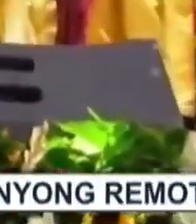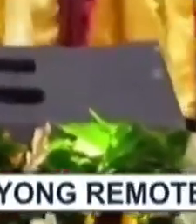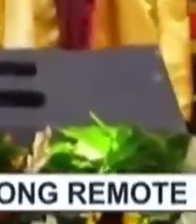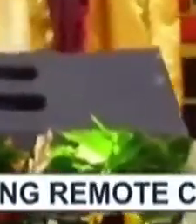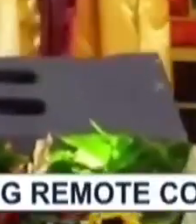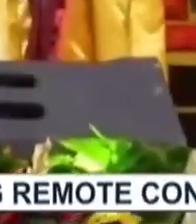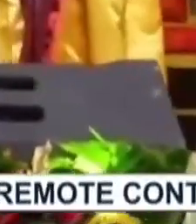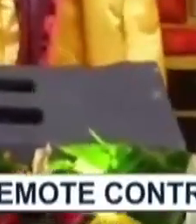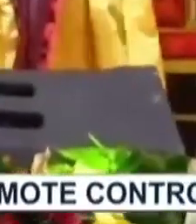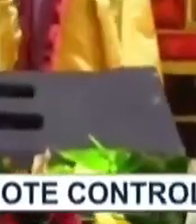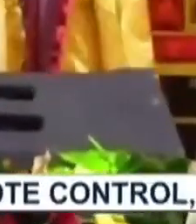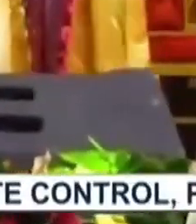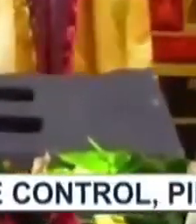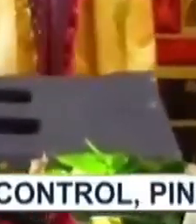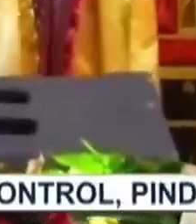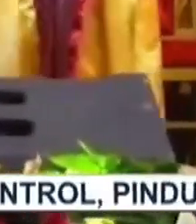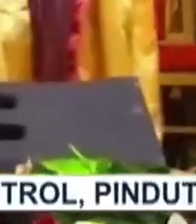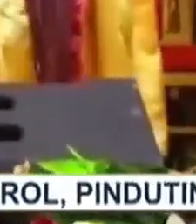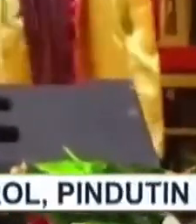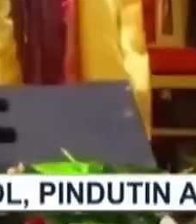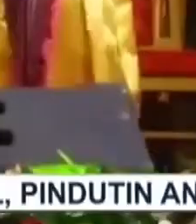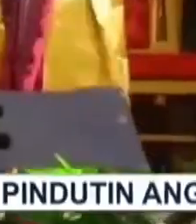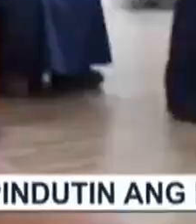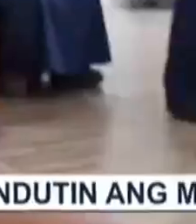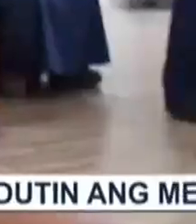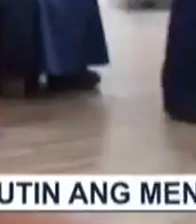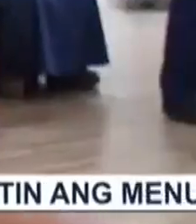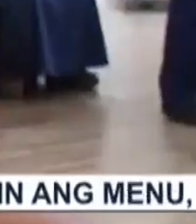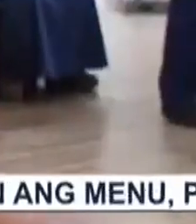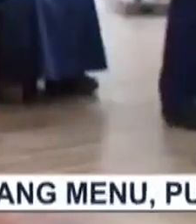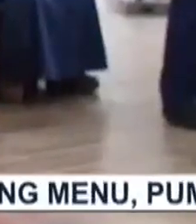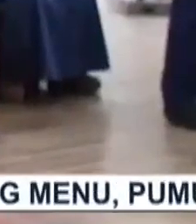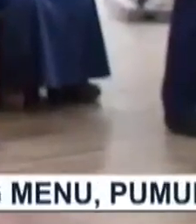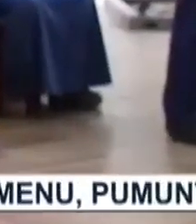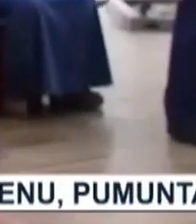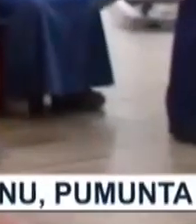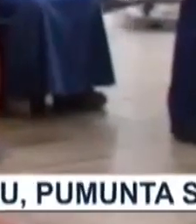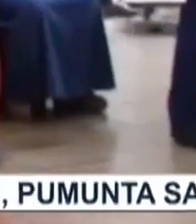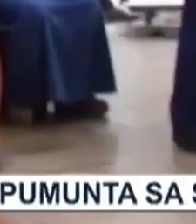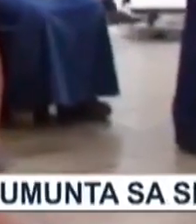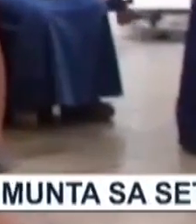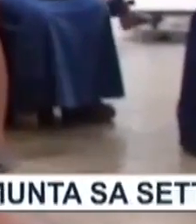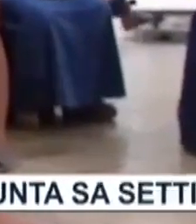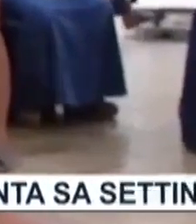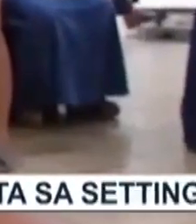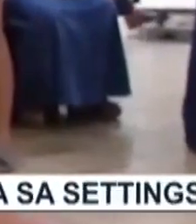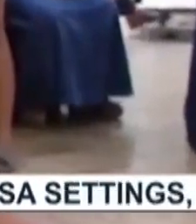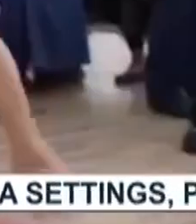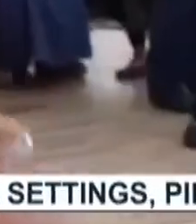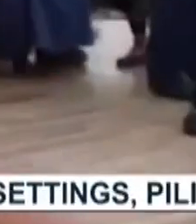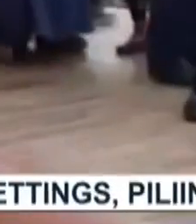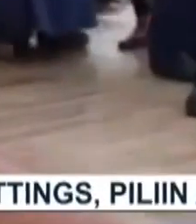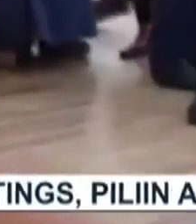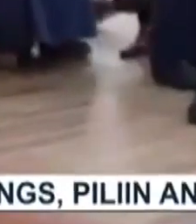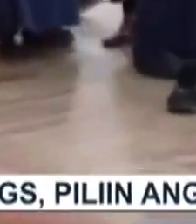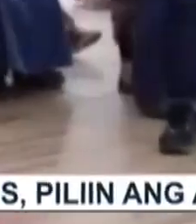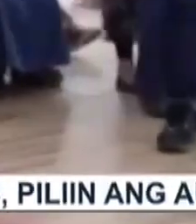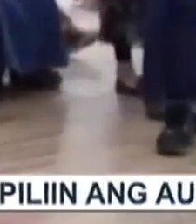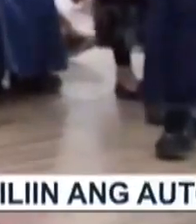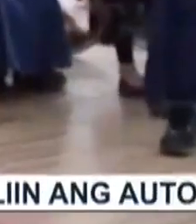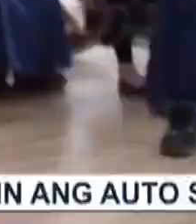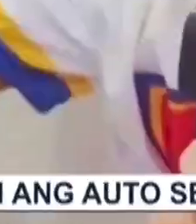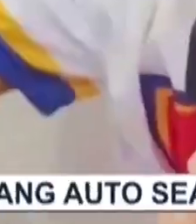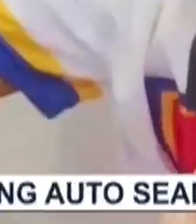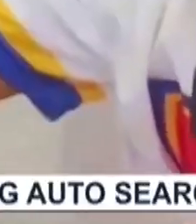and Technology. And the DOST is part of the foundations of this school. Nandun yung suporta